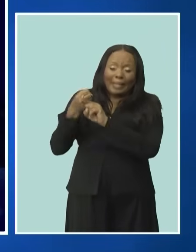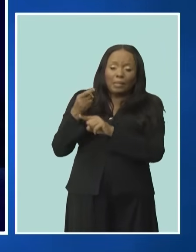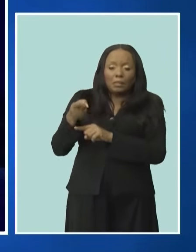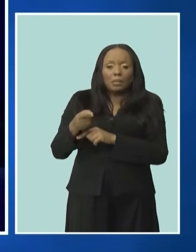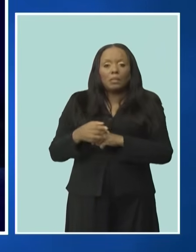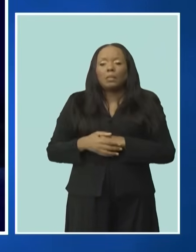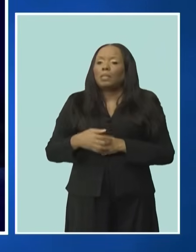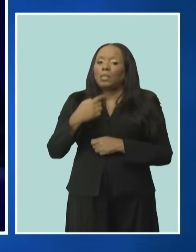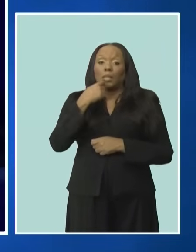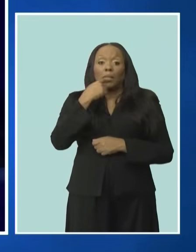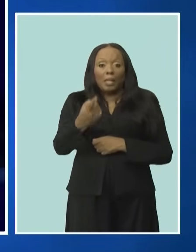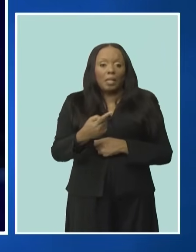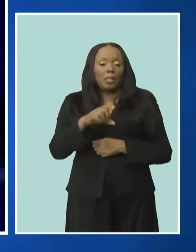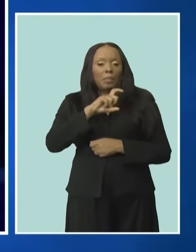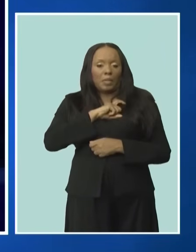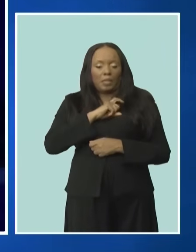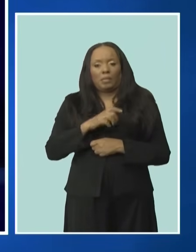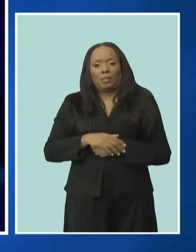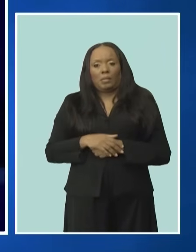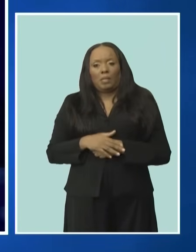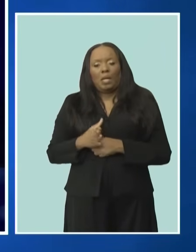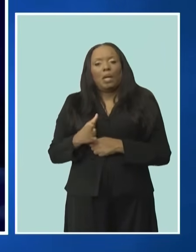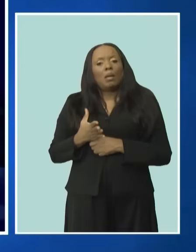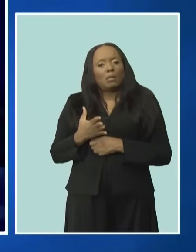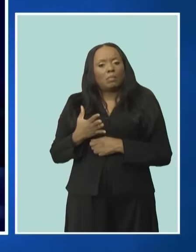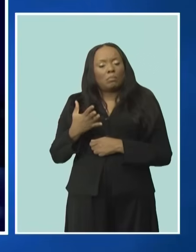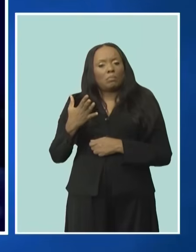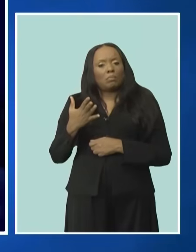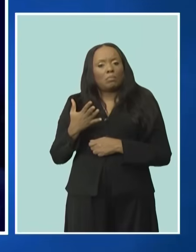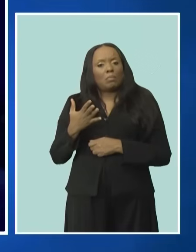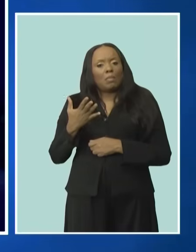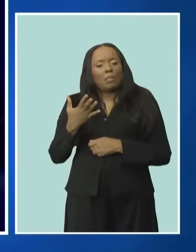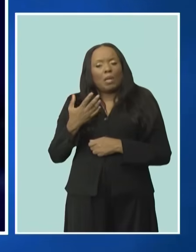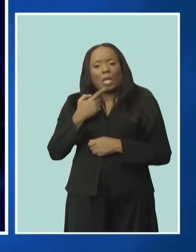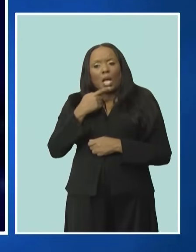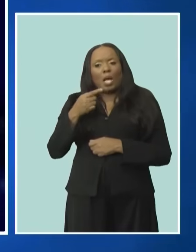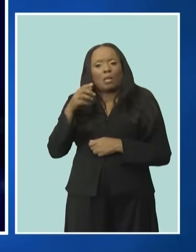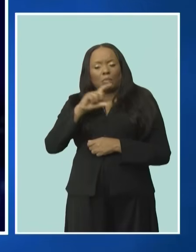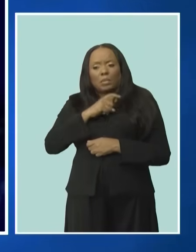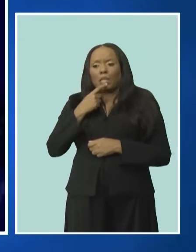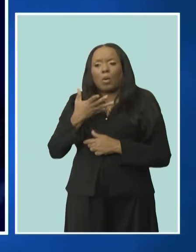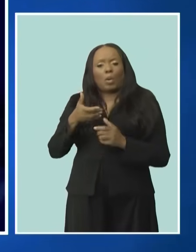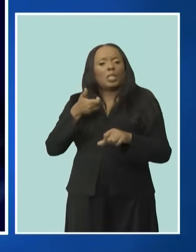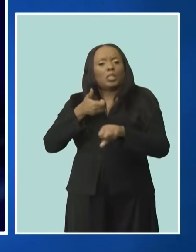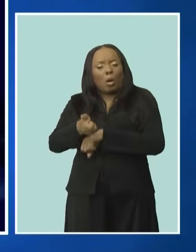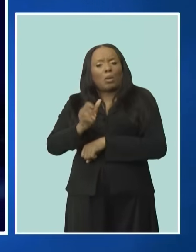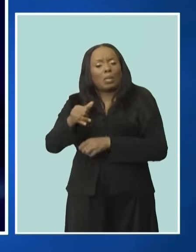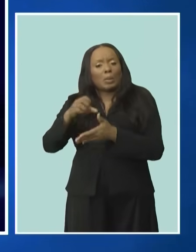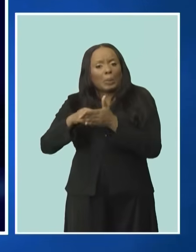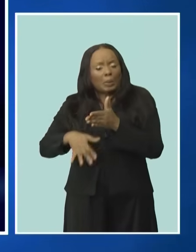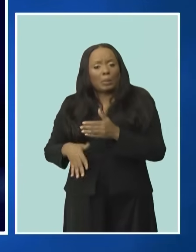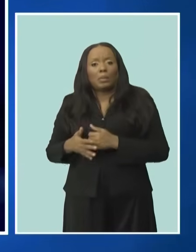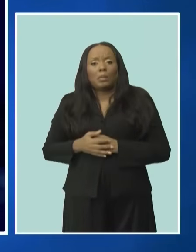police press charges. We also feel that, as we have said for many years